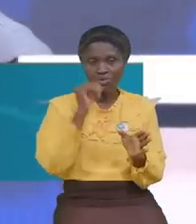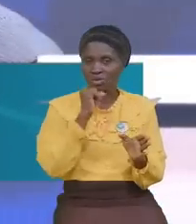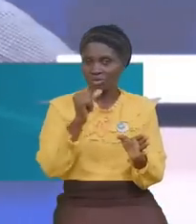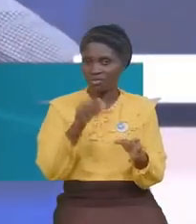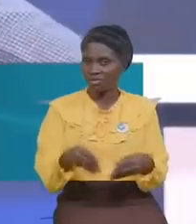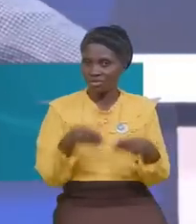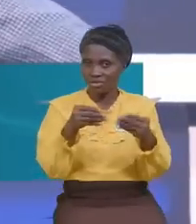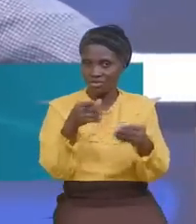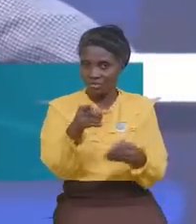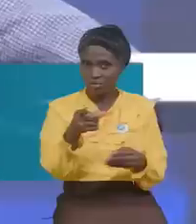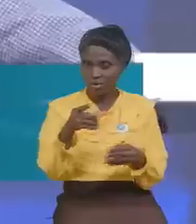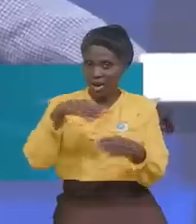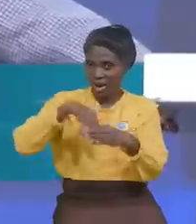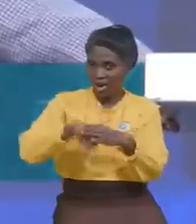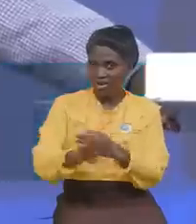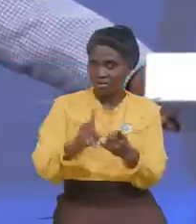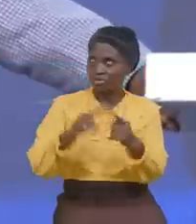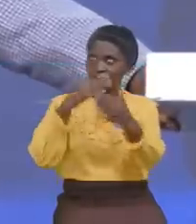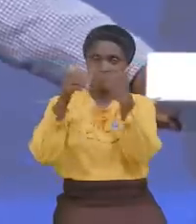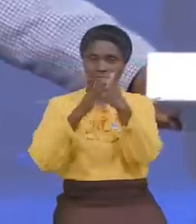entry into heaven.